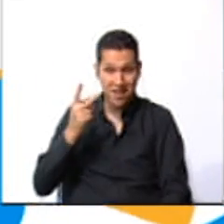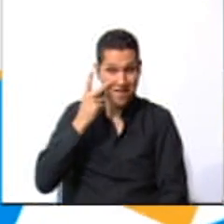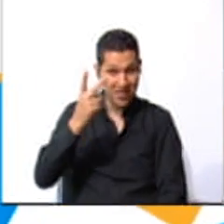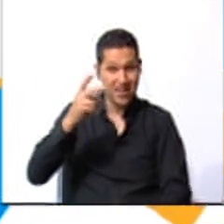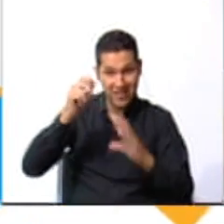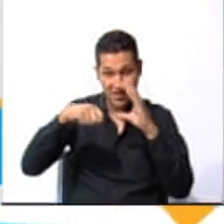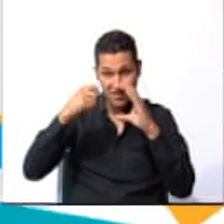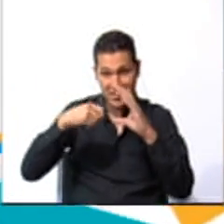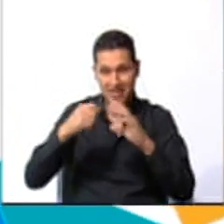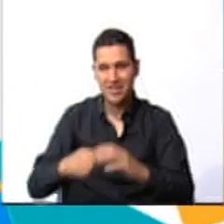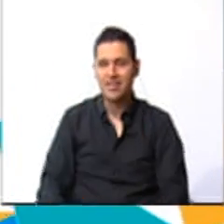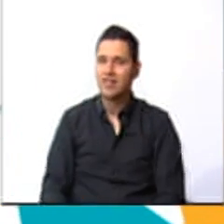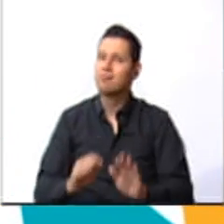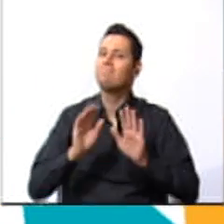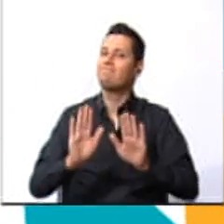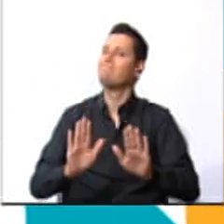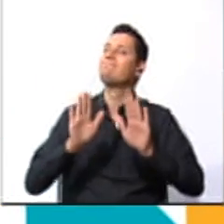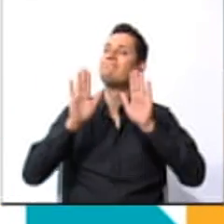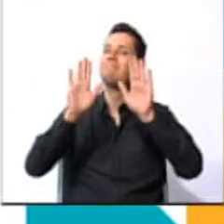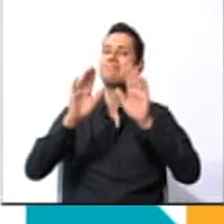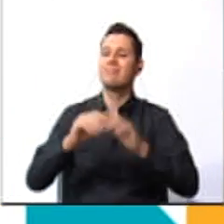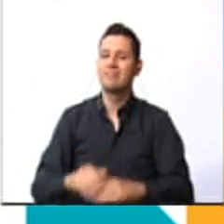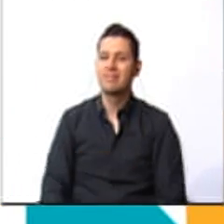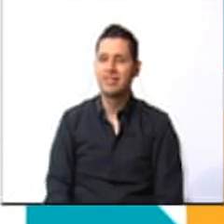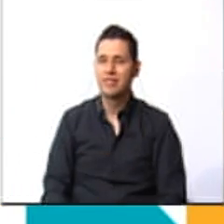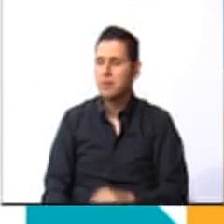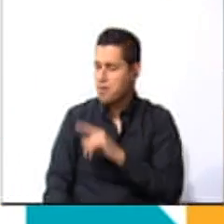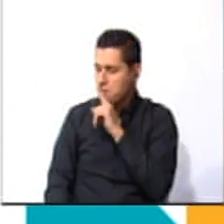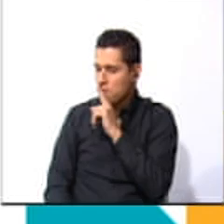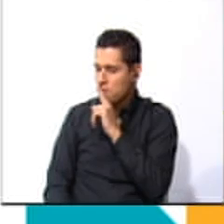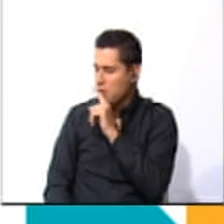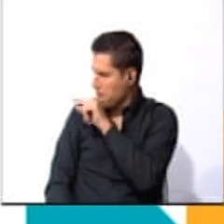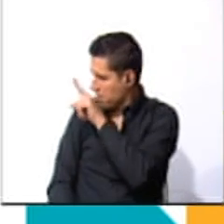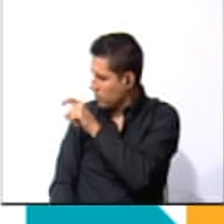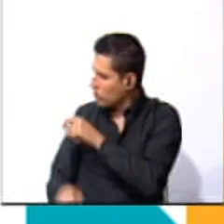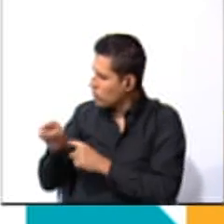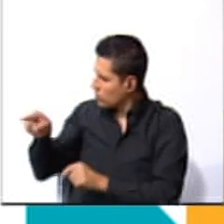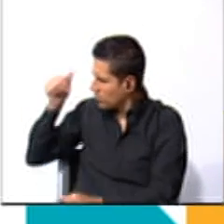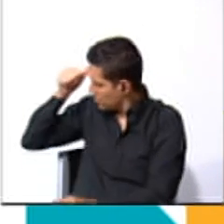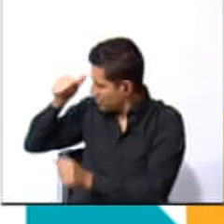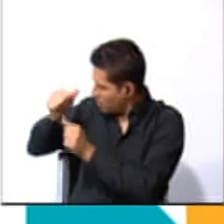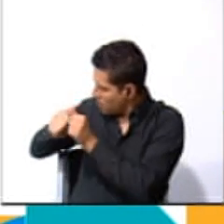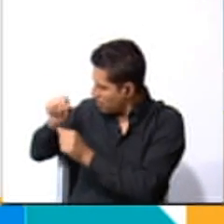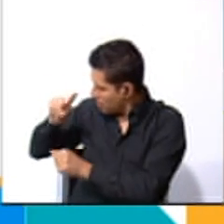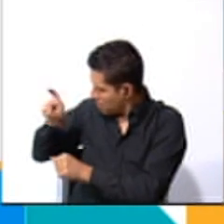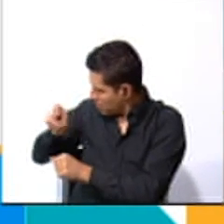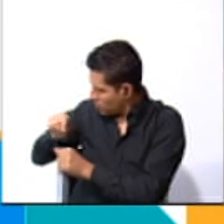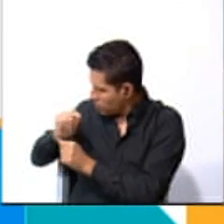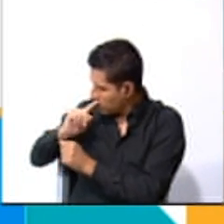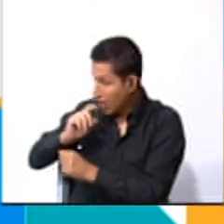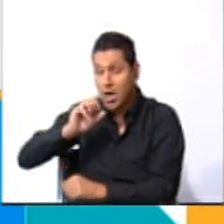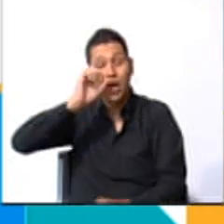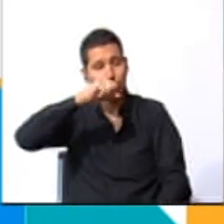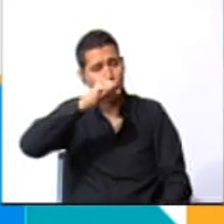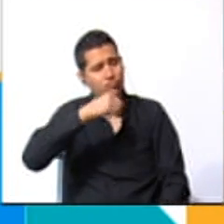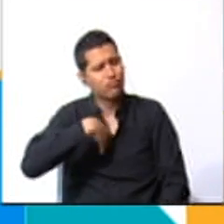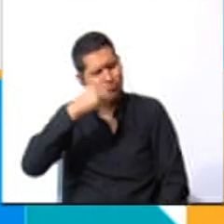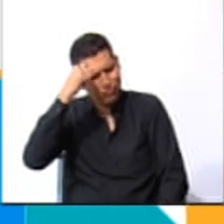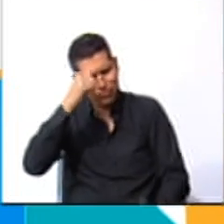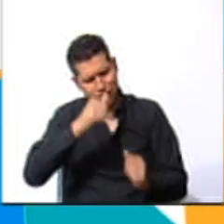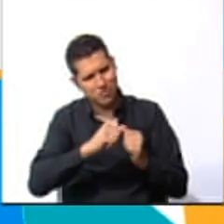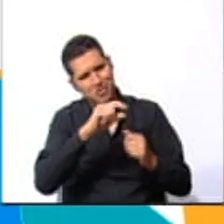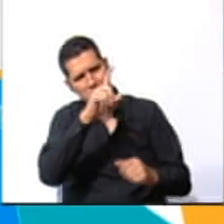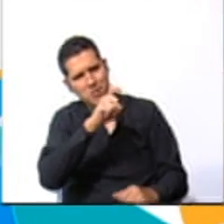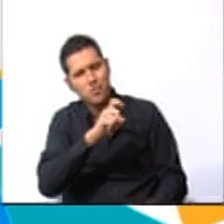was excellent. Jack, do you remember the question? Yes, teacher, where